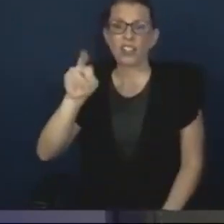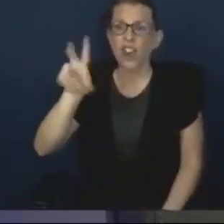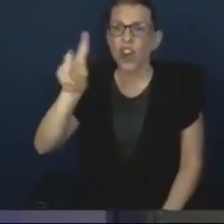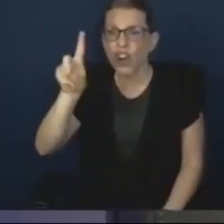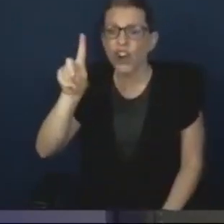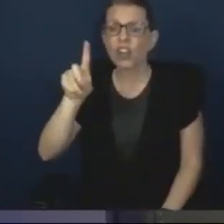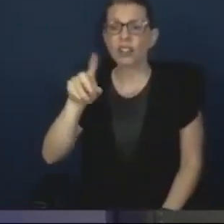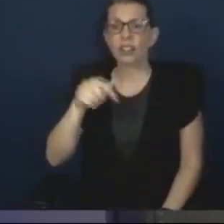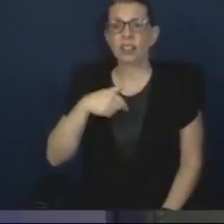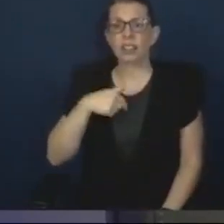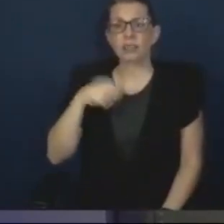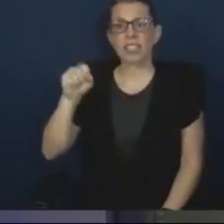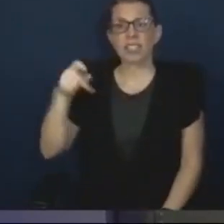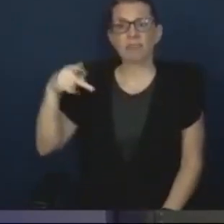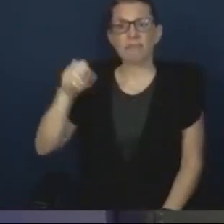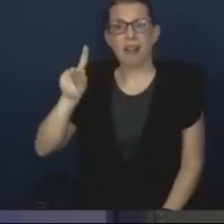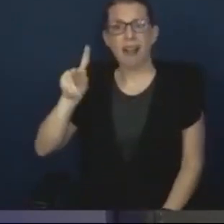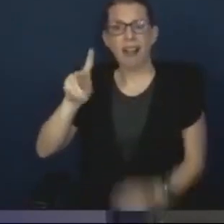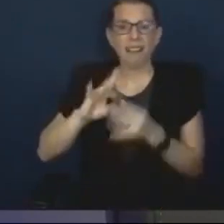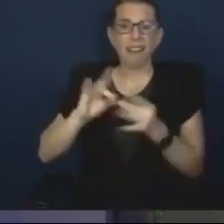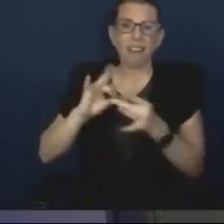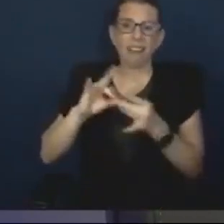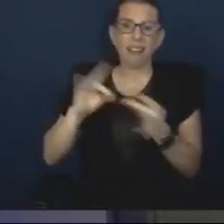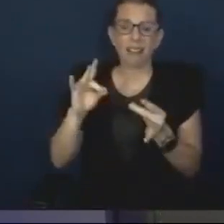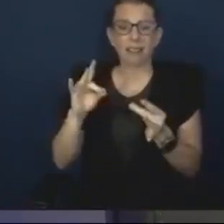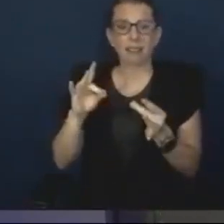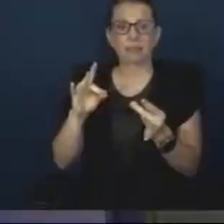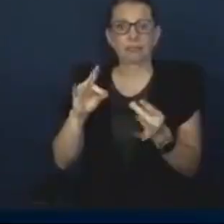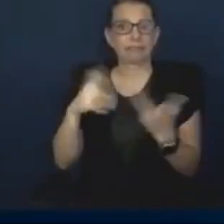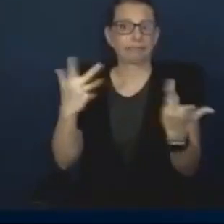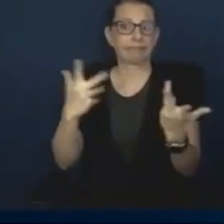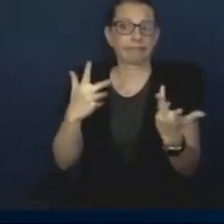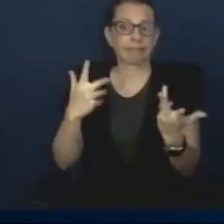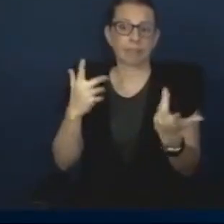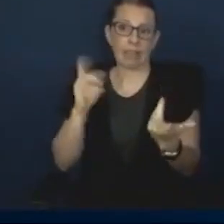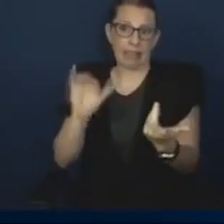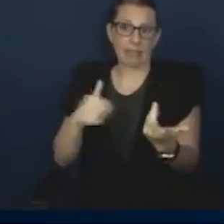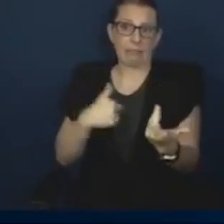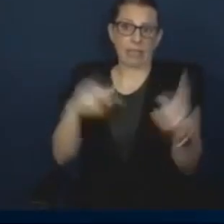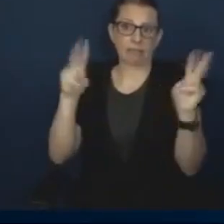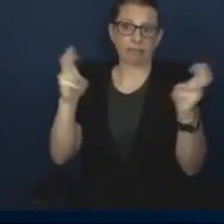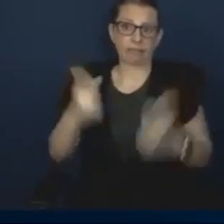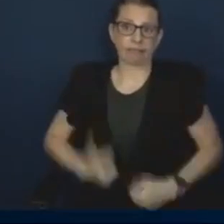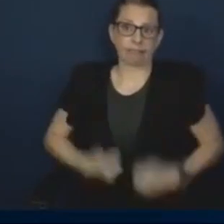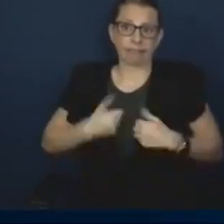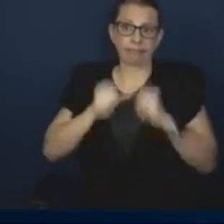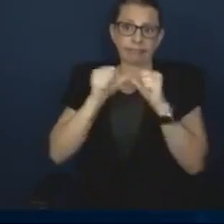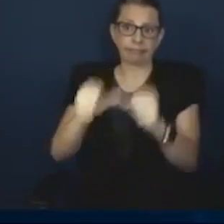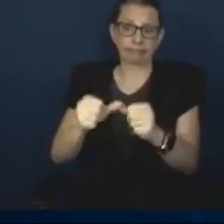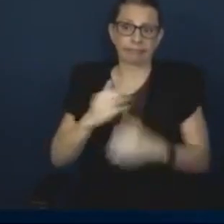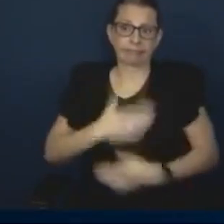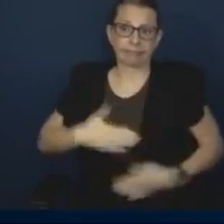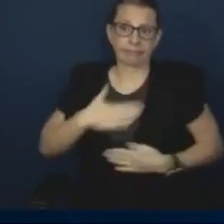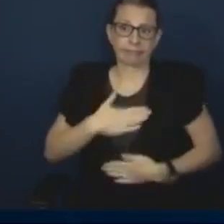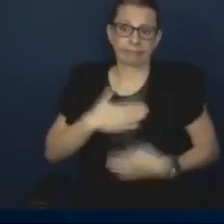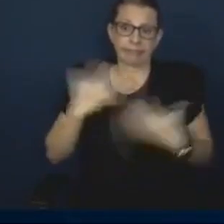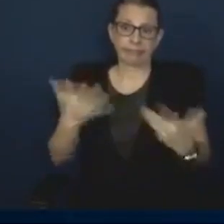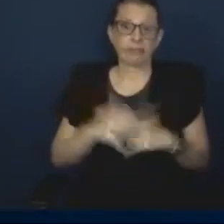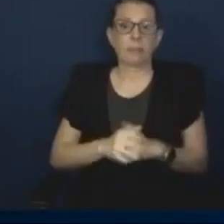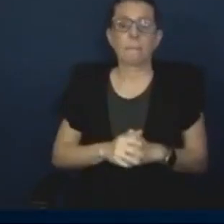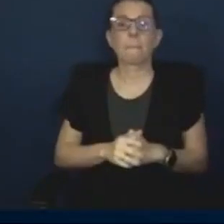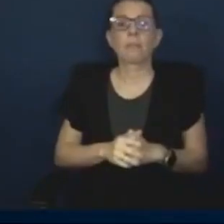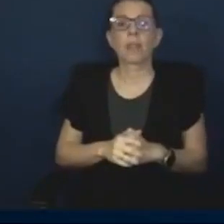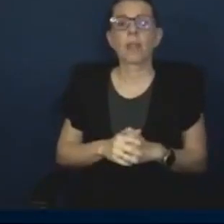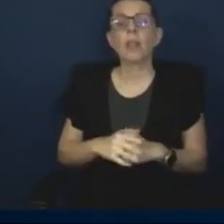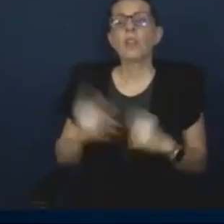our nerds around That's here. That's what we do, live long and prosper. Right. Okay, so doctor, I'm going to ask you a few questions. I'm sure we're going to have questions from our community,